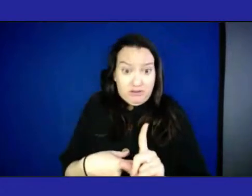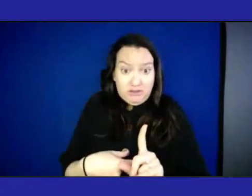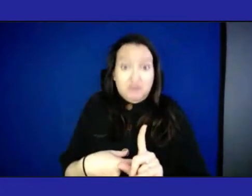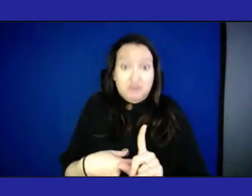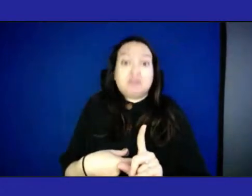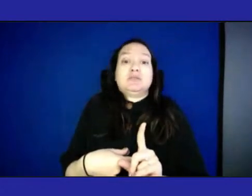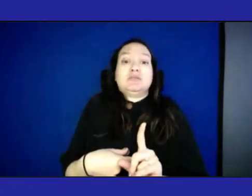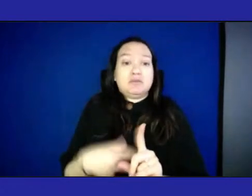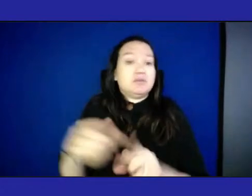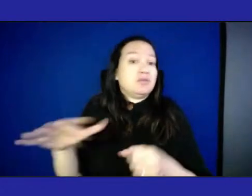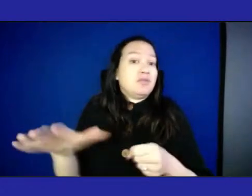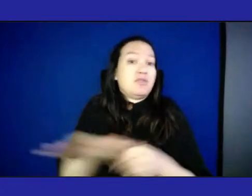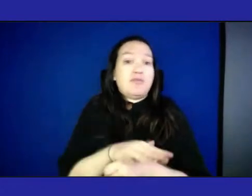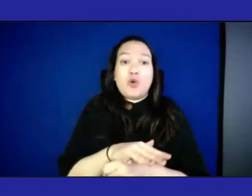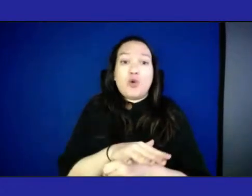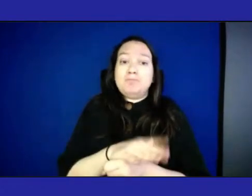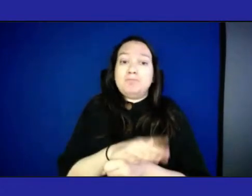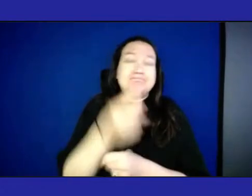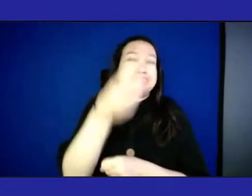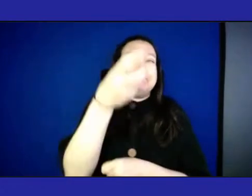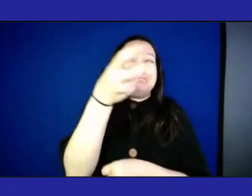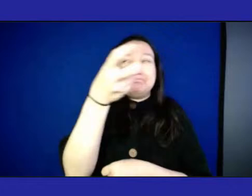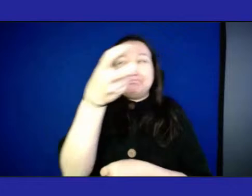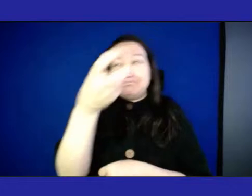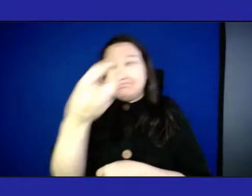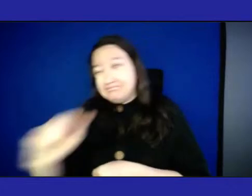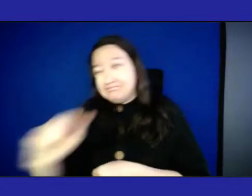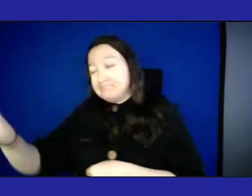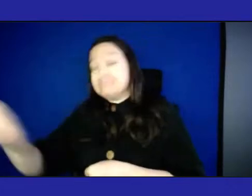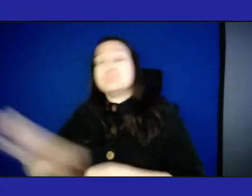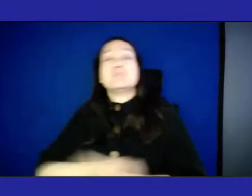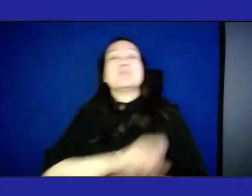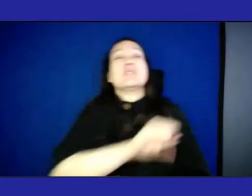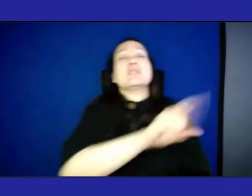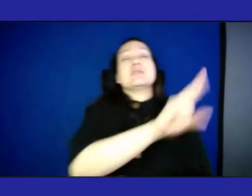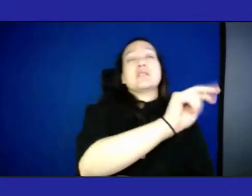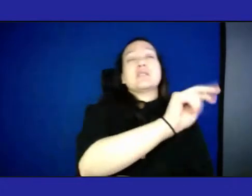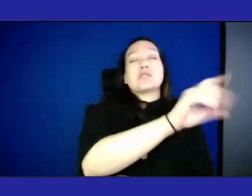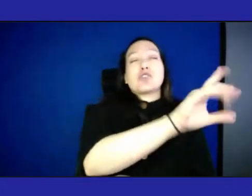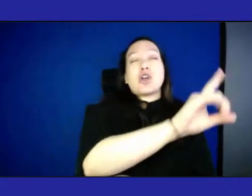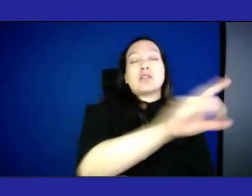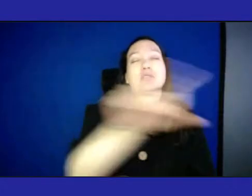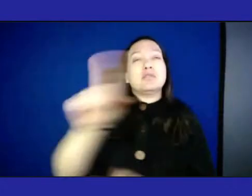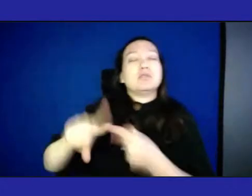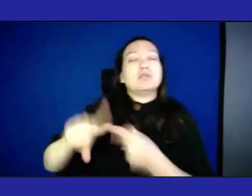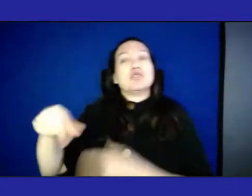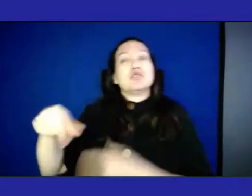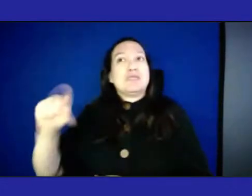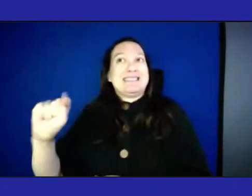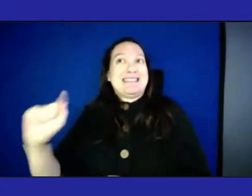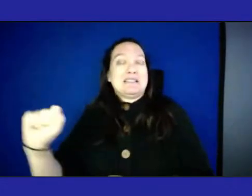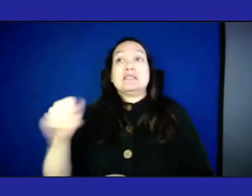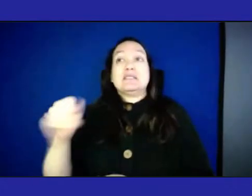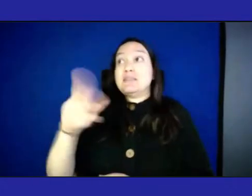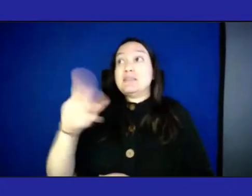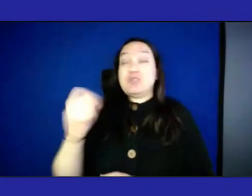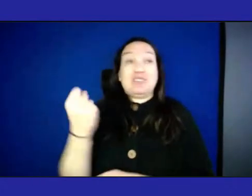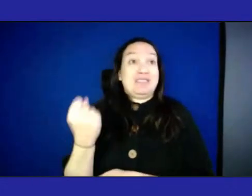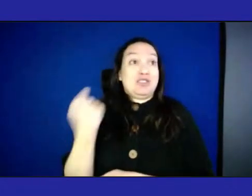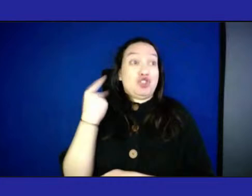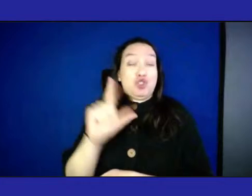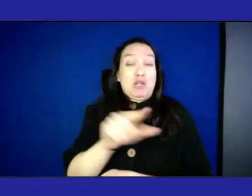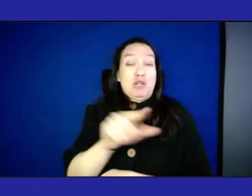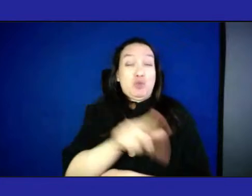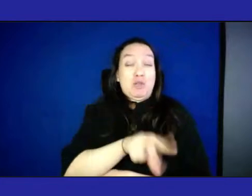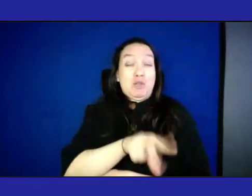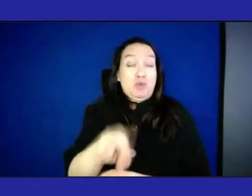full complete transition from SunGard to QTS, which we completed actually last year, September 2022. We